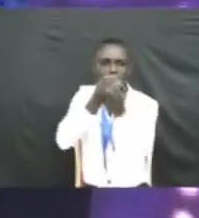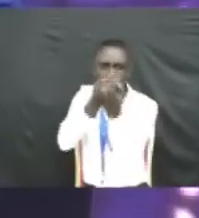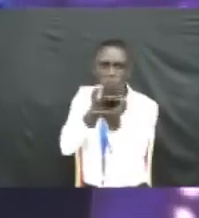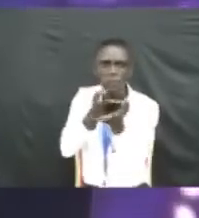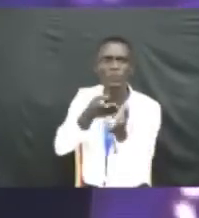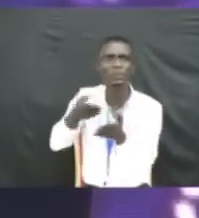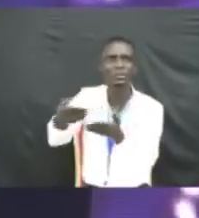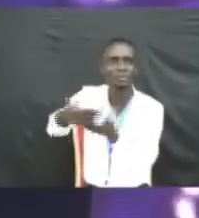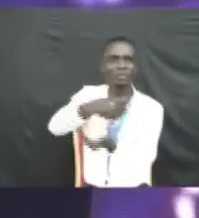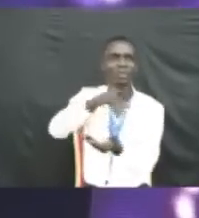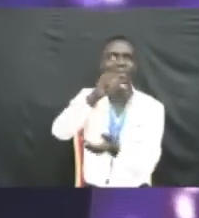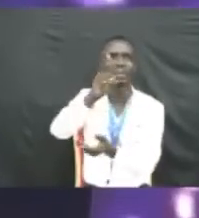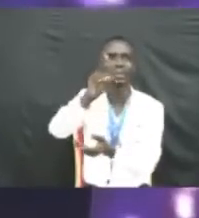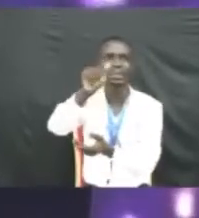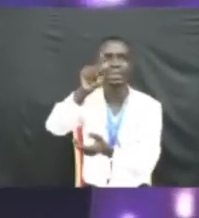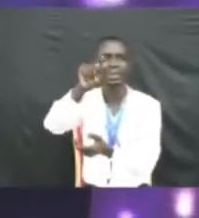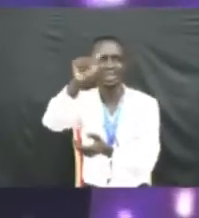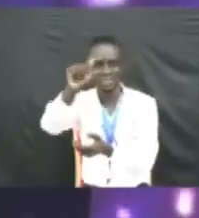Now